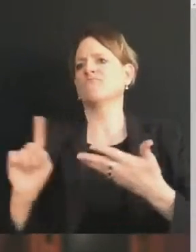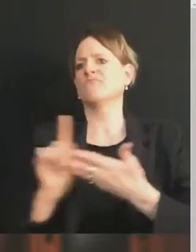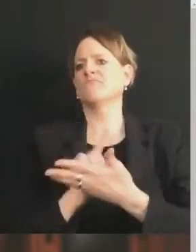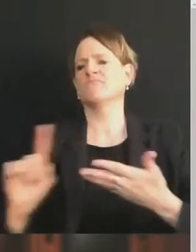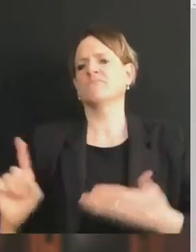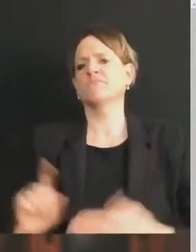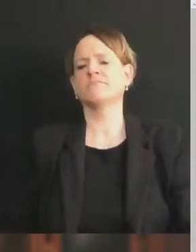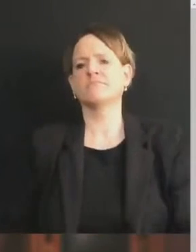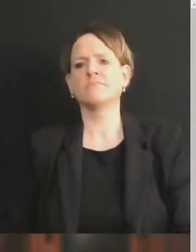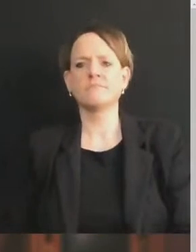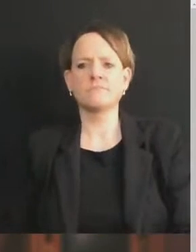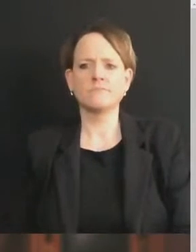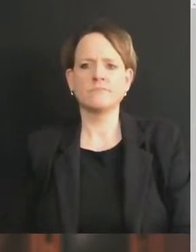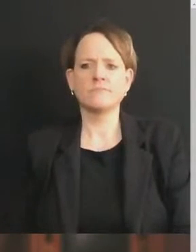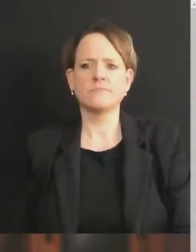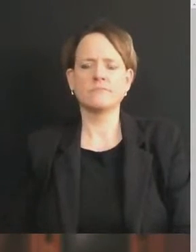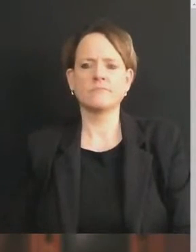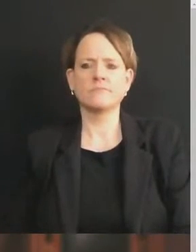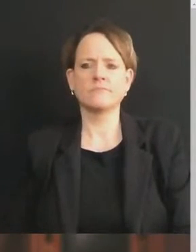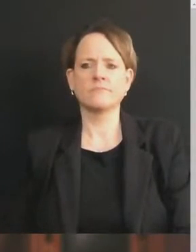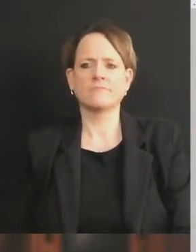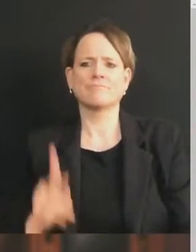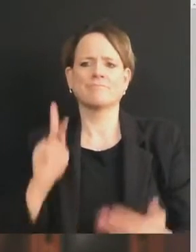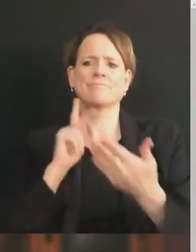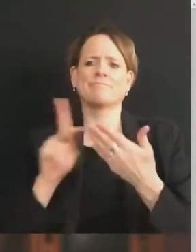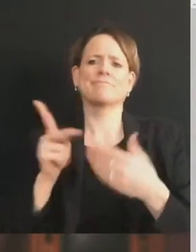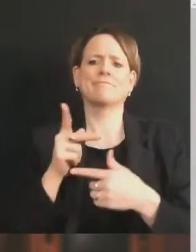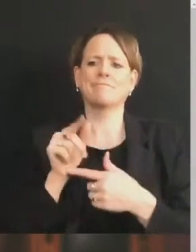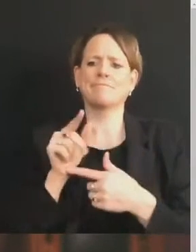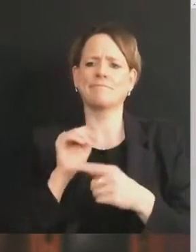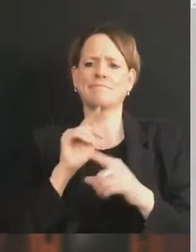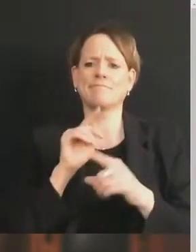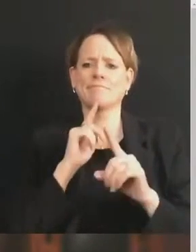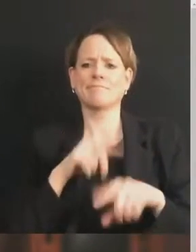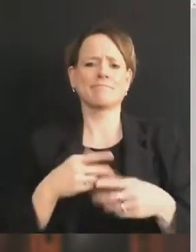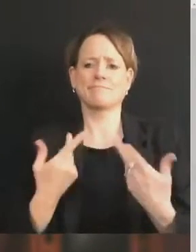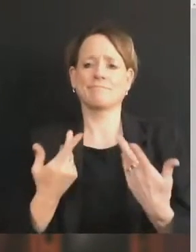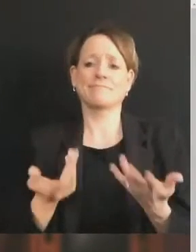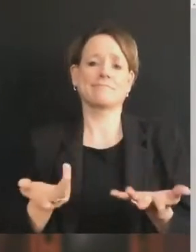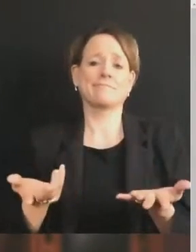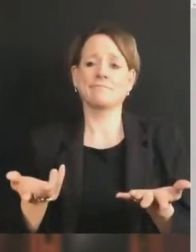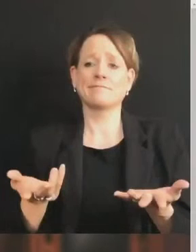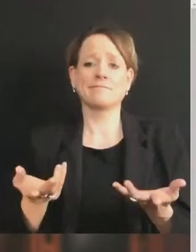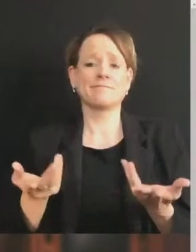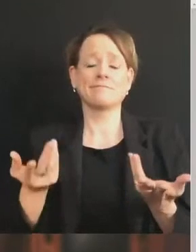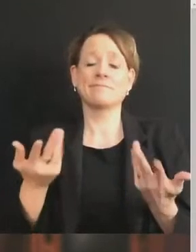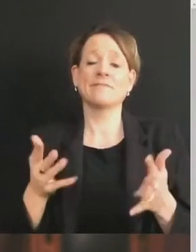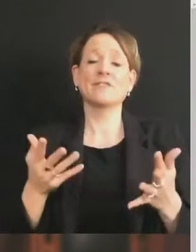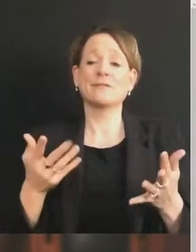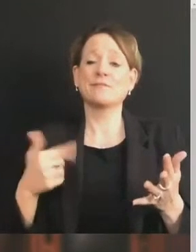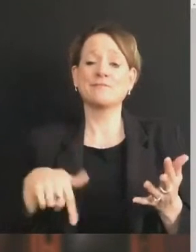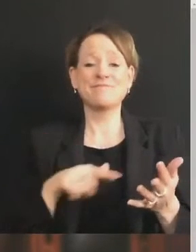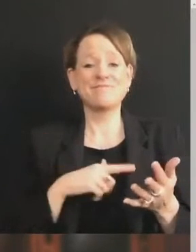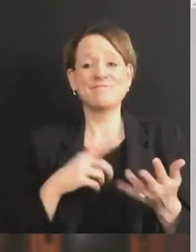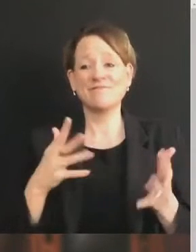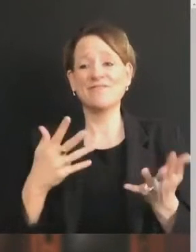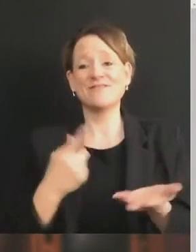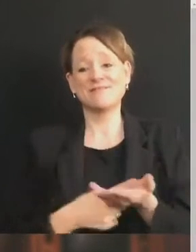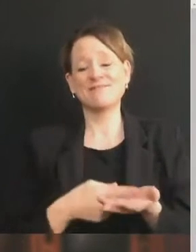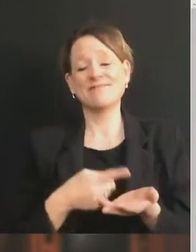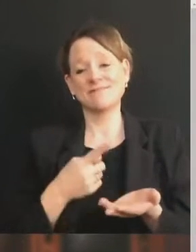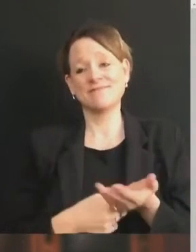the bottom line is it's the things we've been talking about. People need to limit their contact